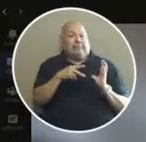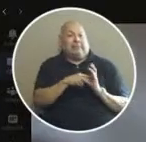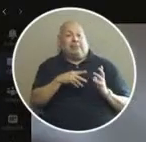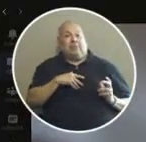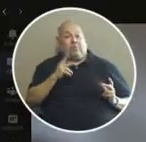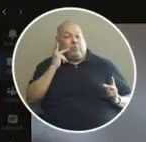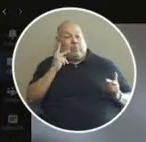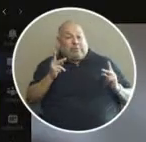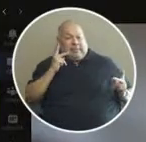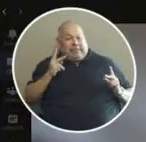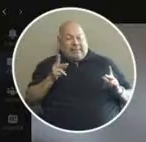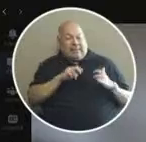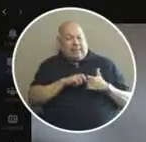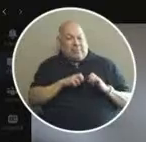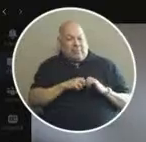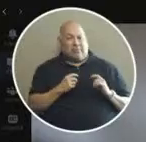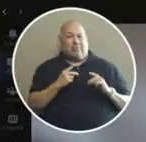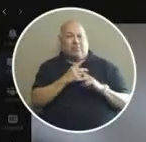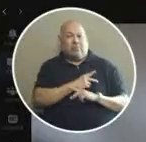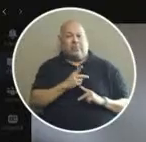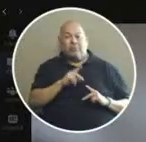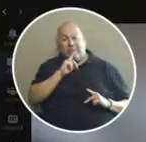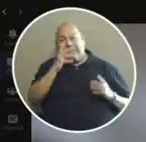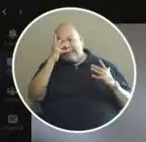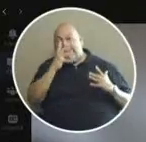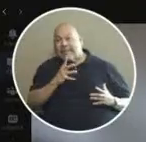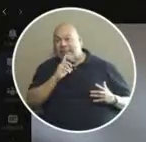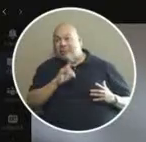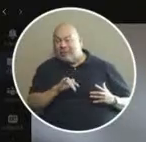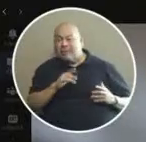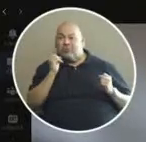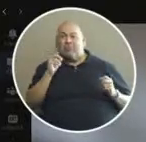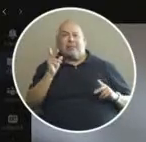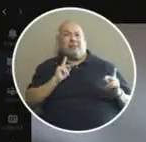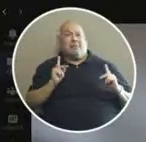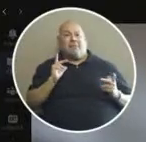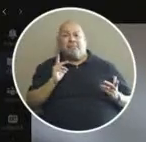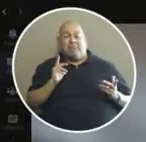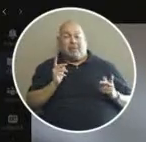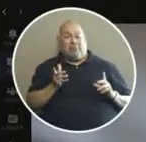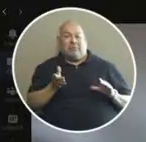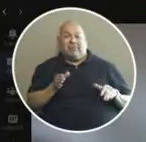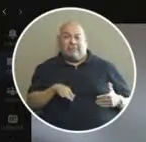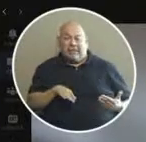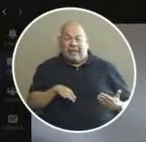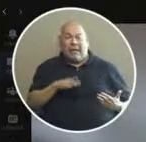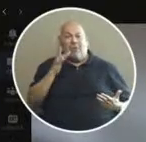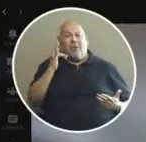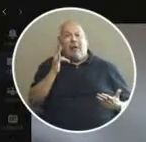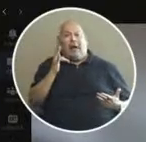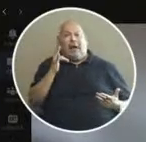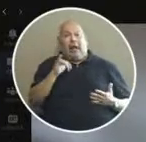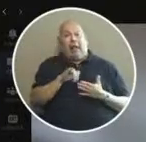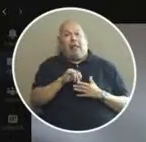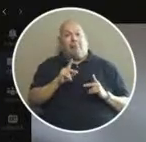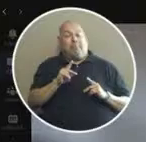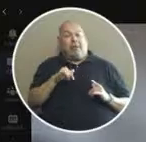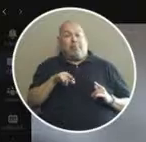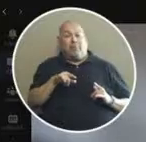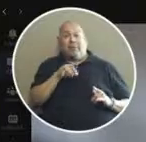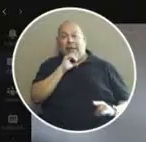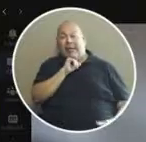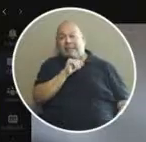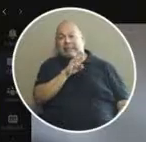ver el problema, que es muy triste que tantas personas han muerto. Y sabemos que gente de